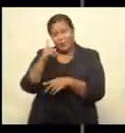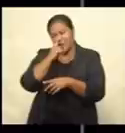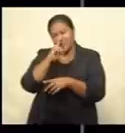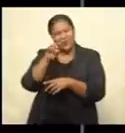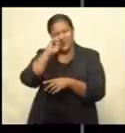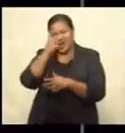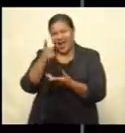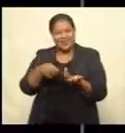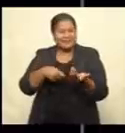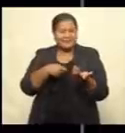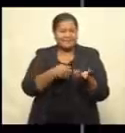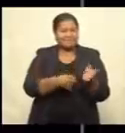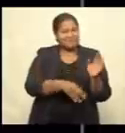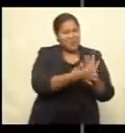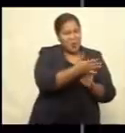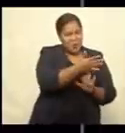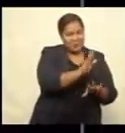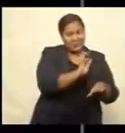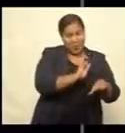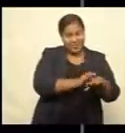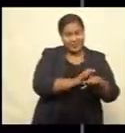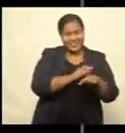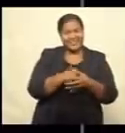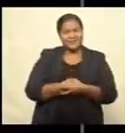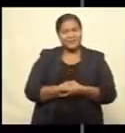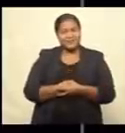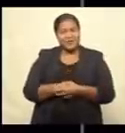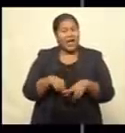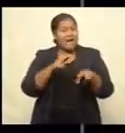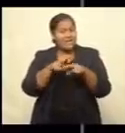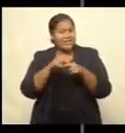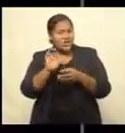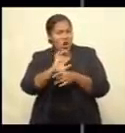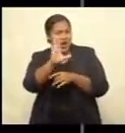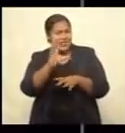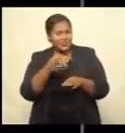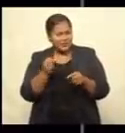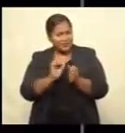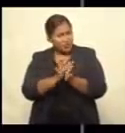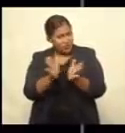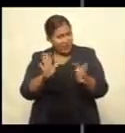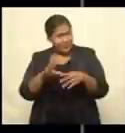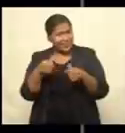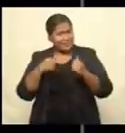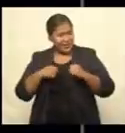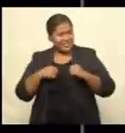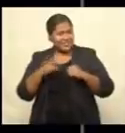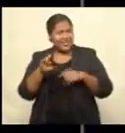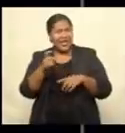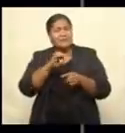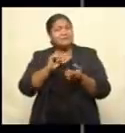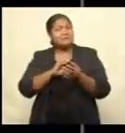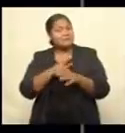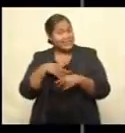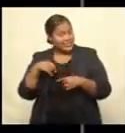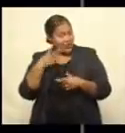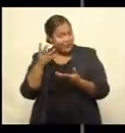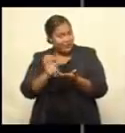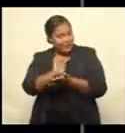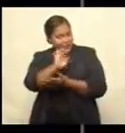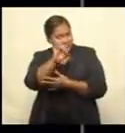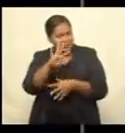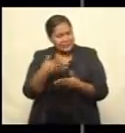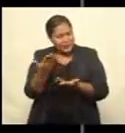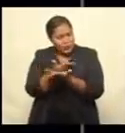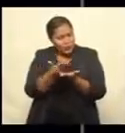can't access public health facilities. The Fiji College of General Practitioners and the Ministry of Economy are still in discussions on